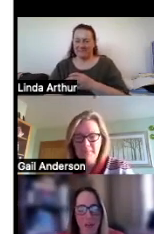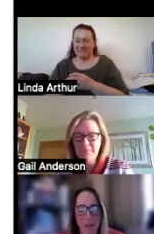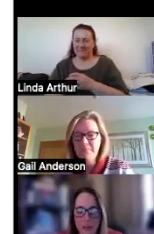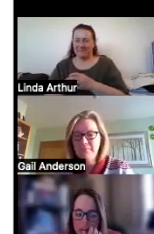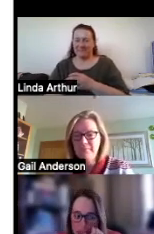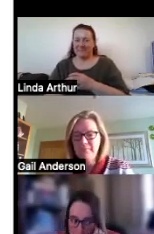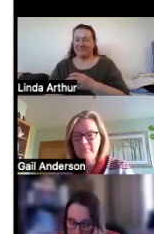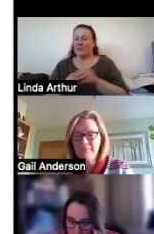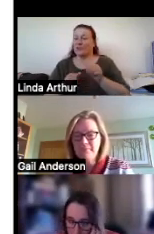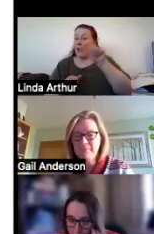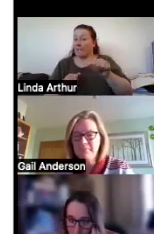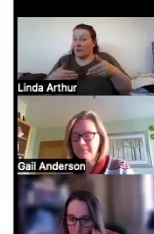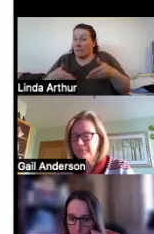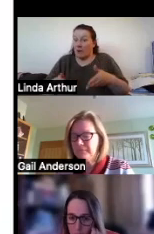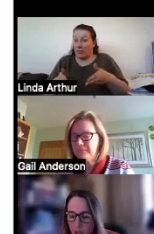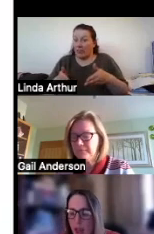postnatally,